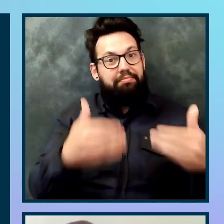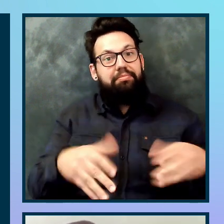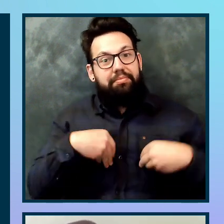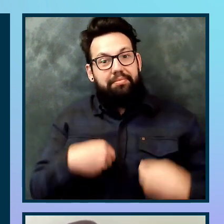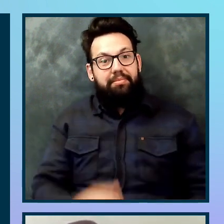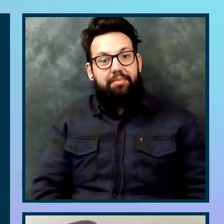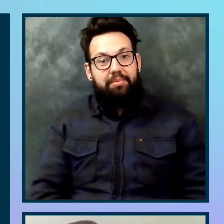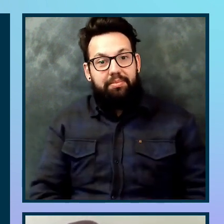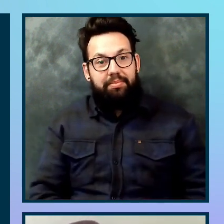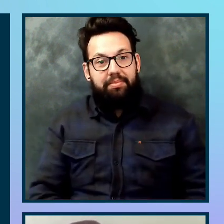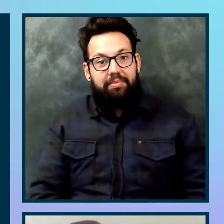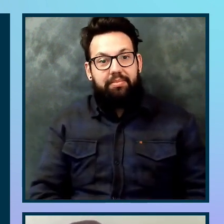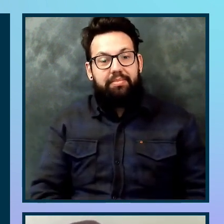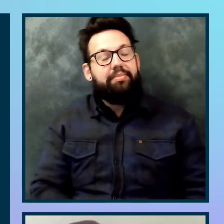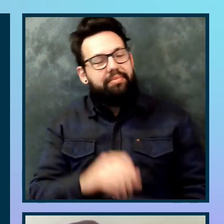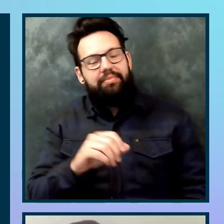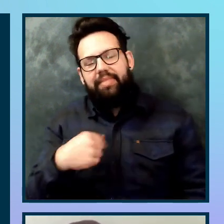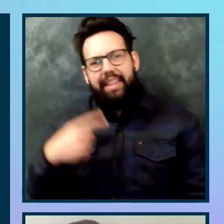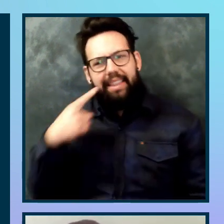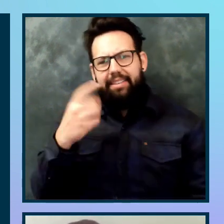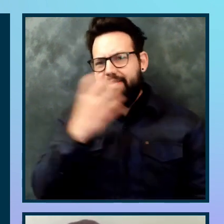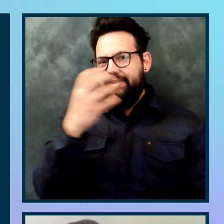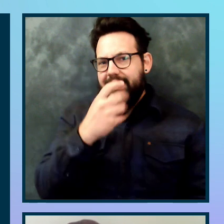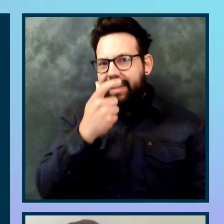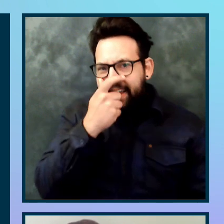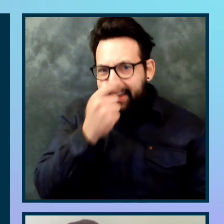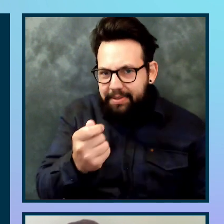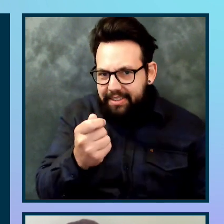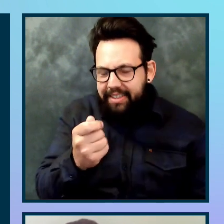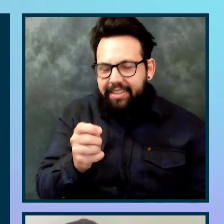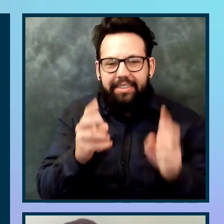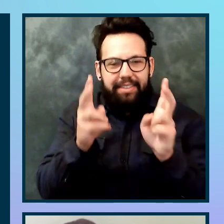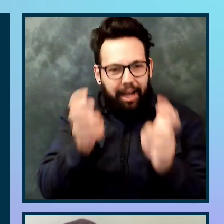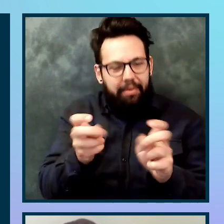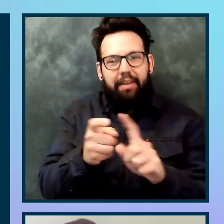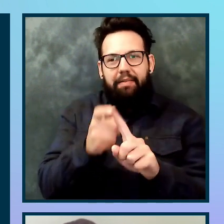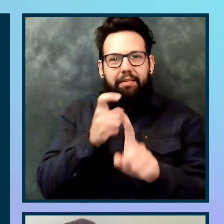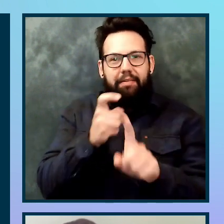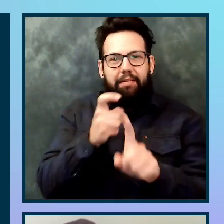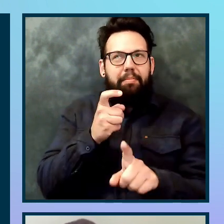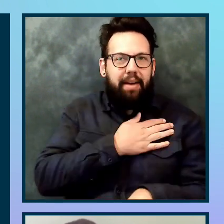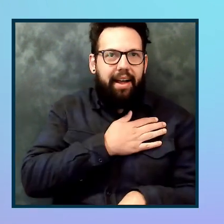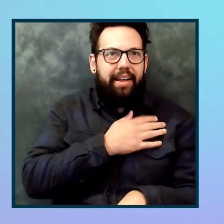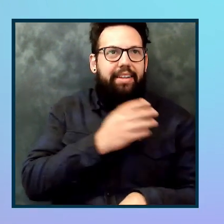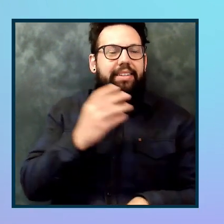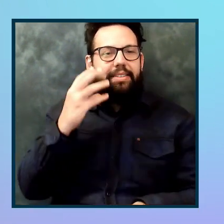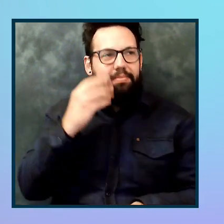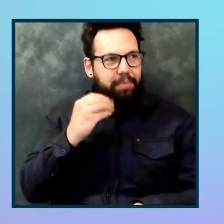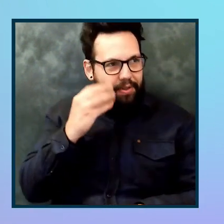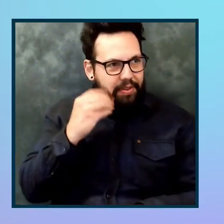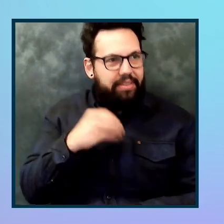I think this is a really interesting topic. And Sean, I can definitely say from my experience, I've seen modern day